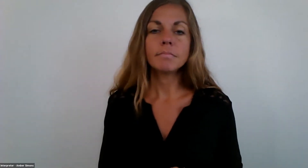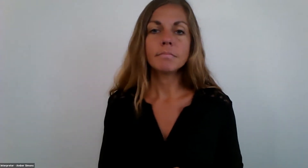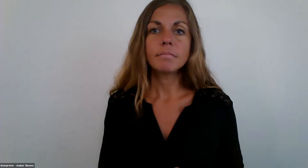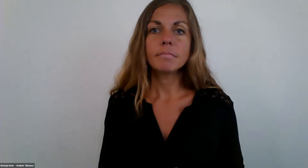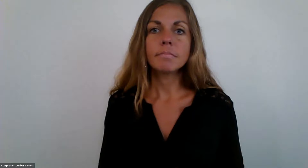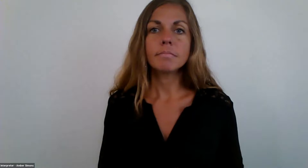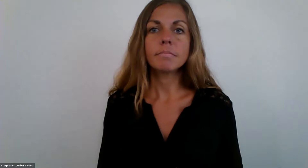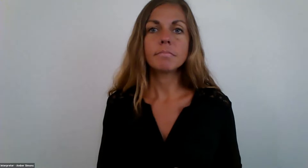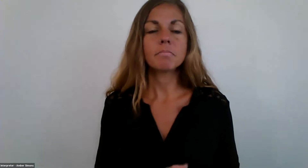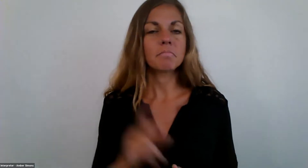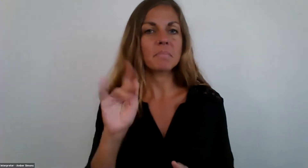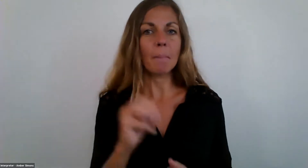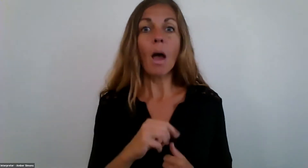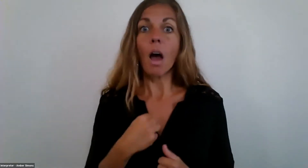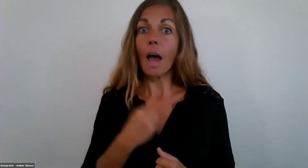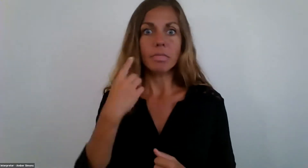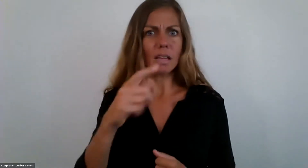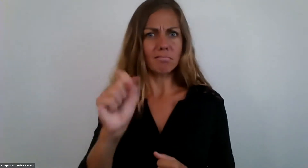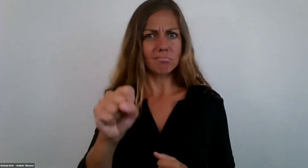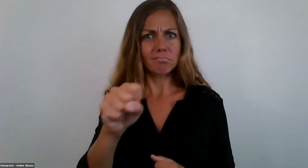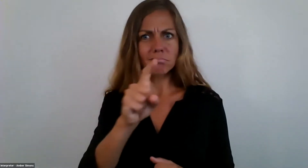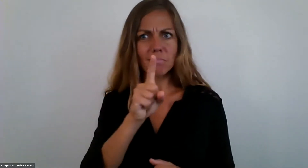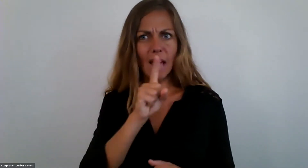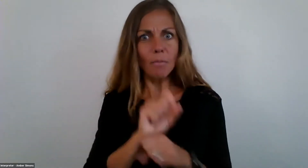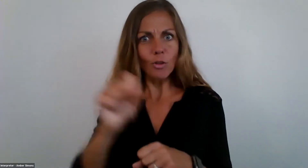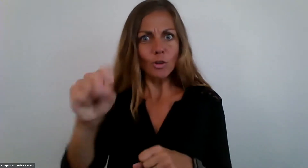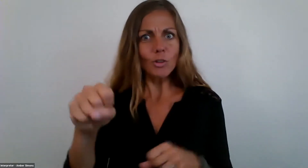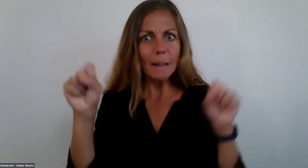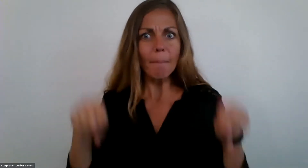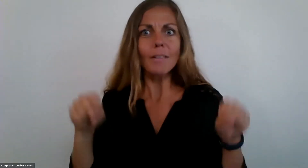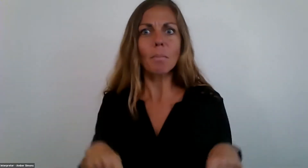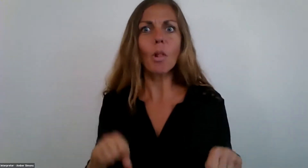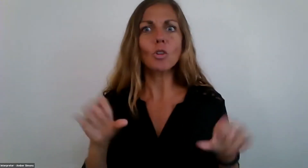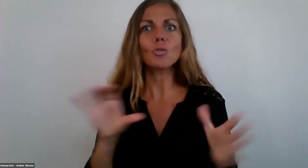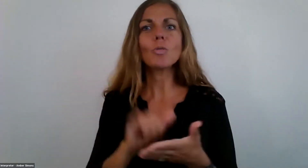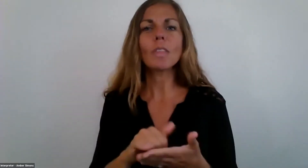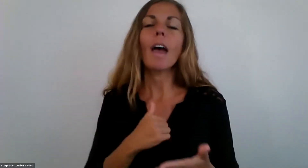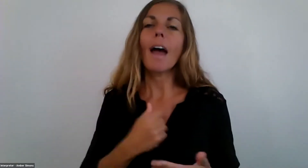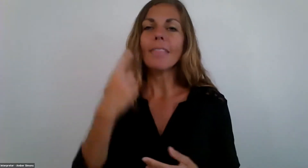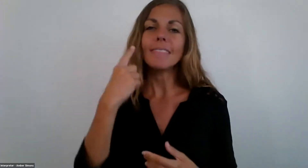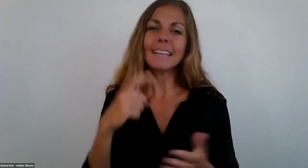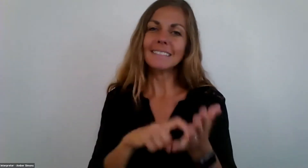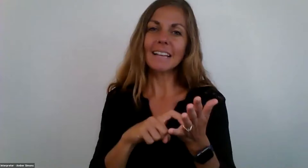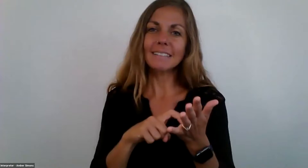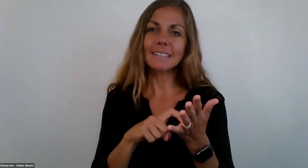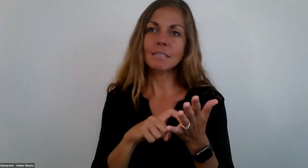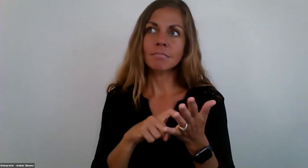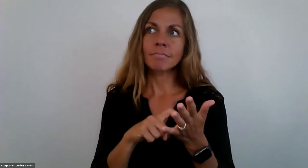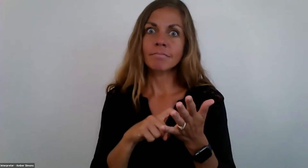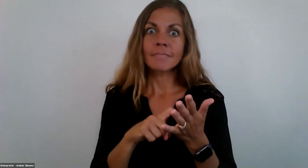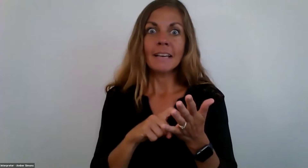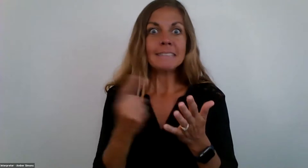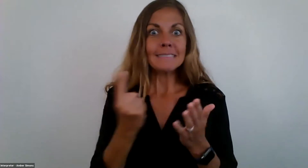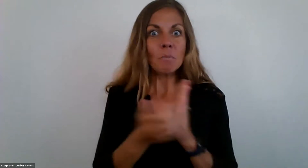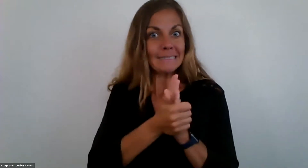I think that it absolutely is possible to do that. I think it takes, the expertise of